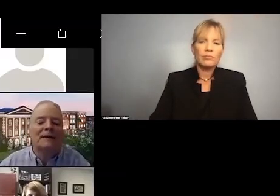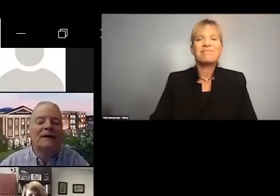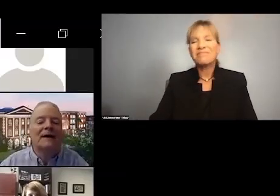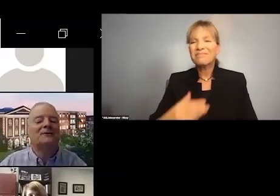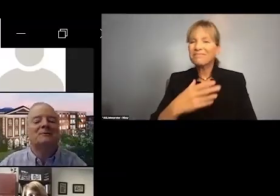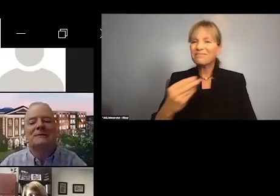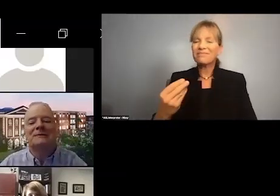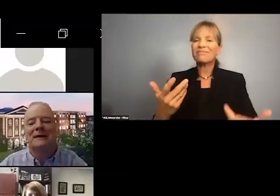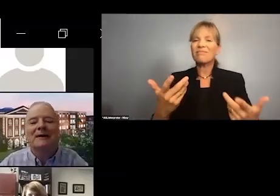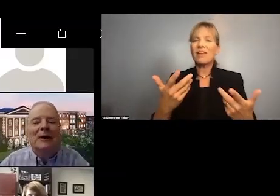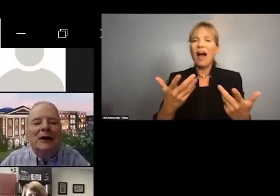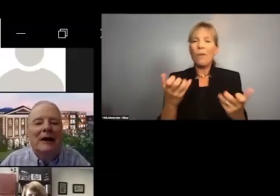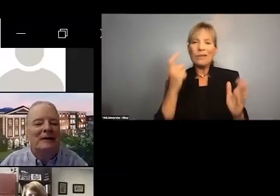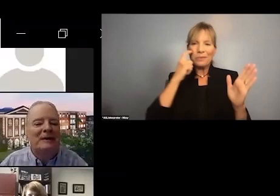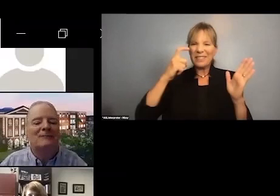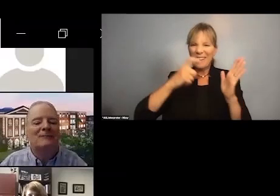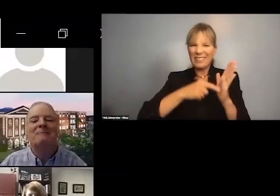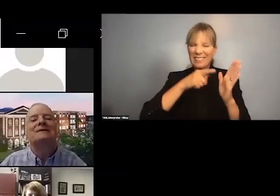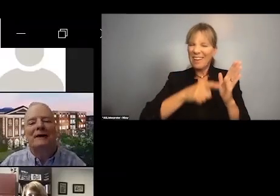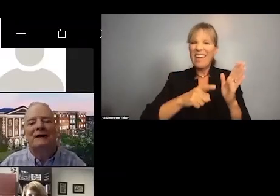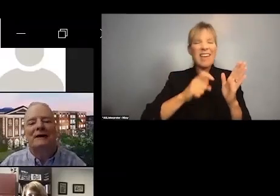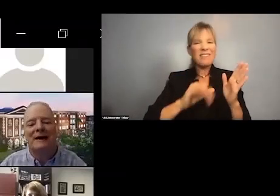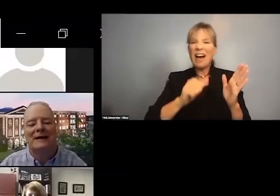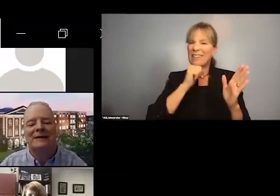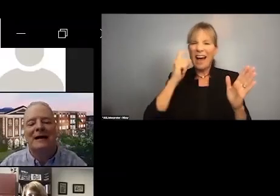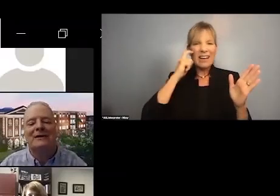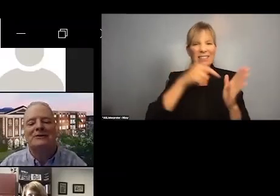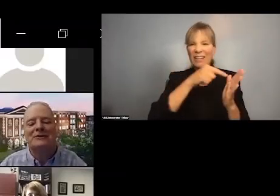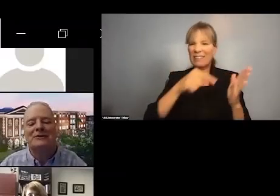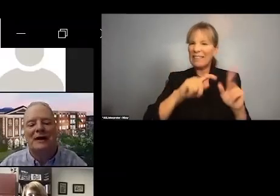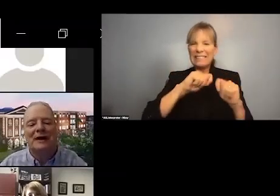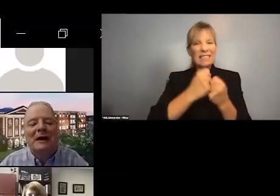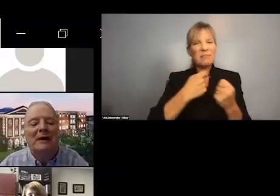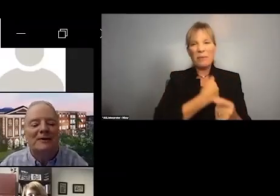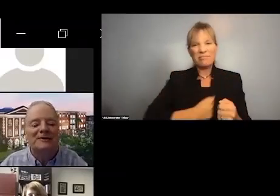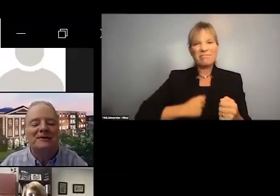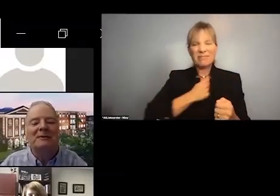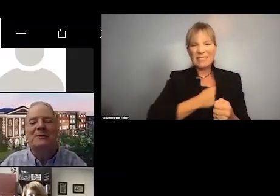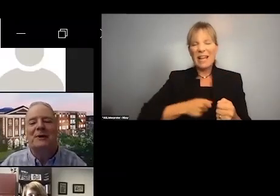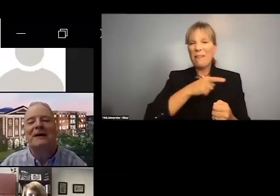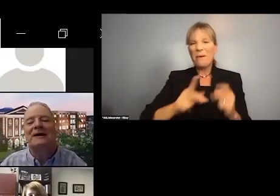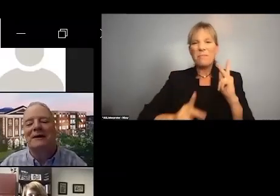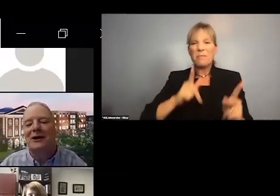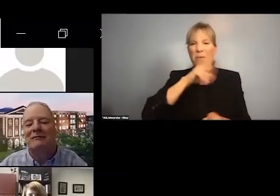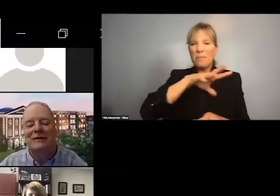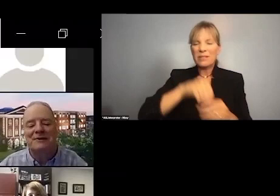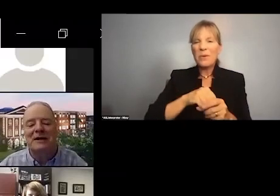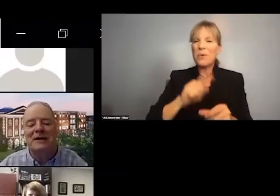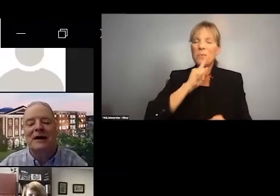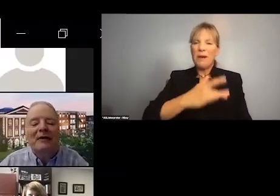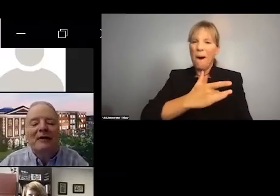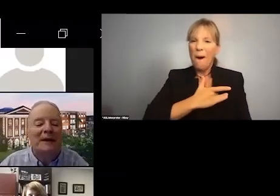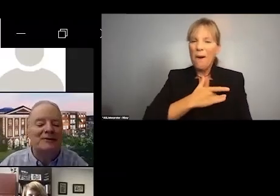And within the acknowledgement, I would be remiss if I did not acknowledge the participants who have been at the heart of